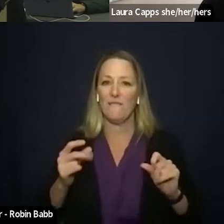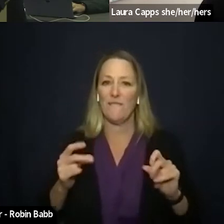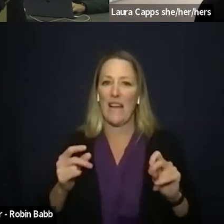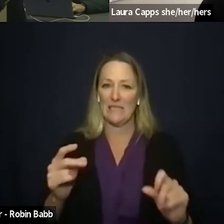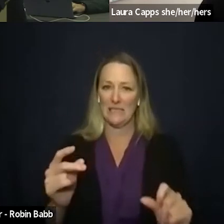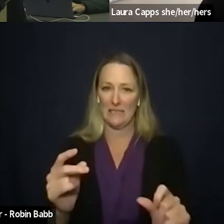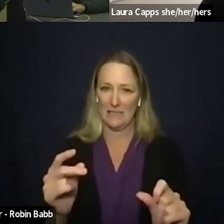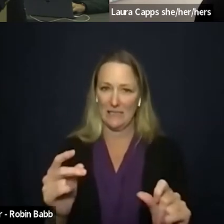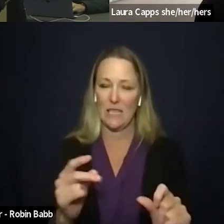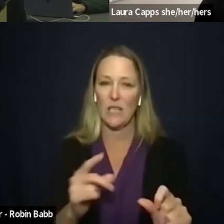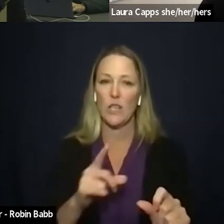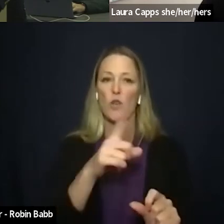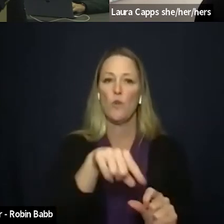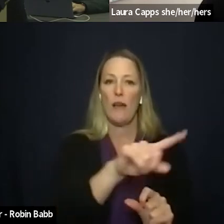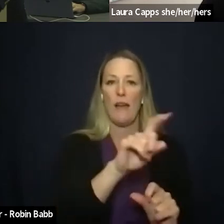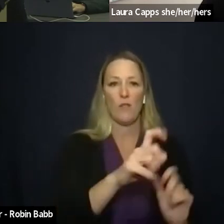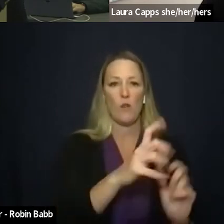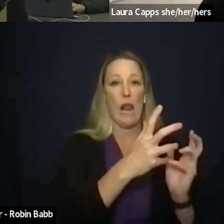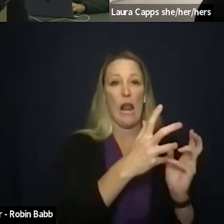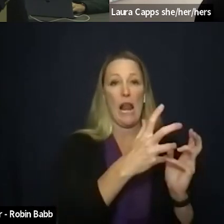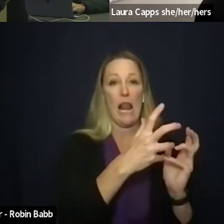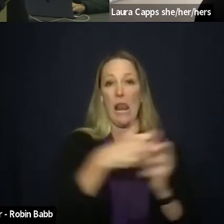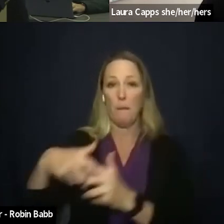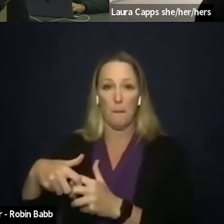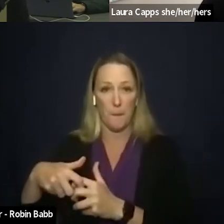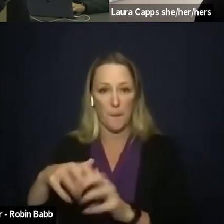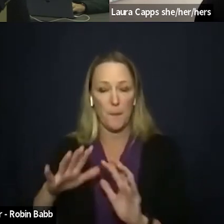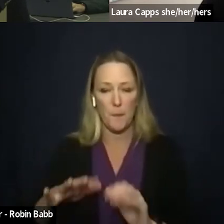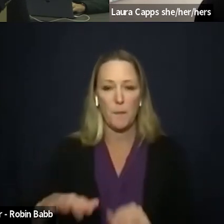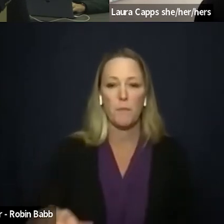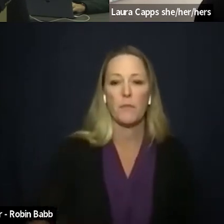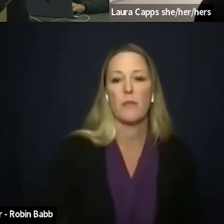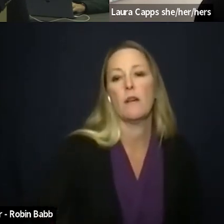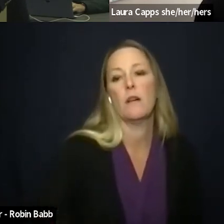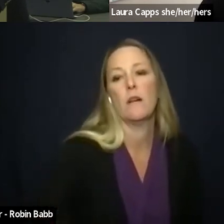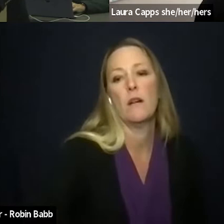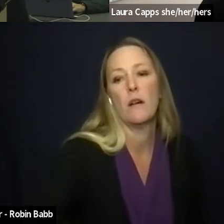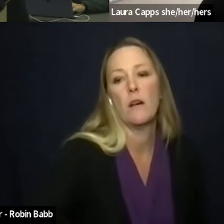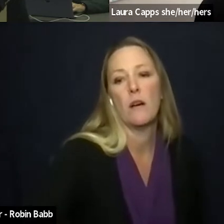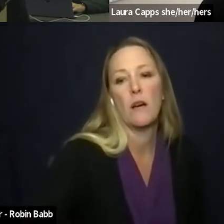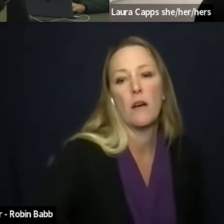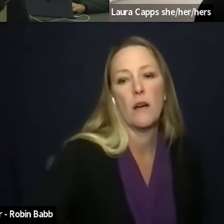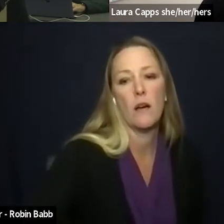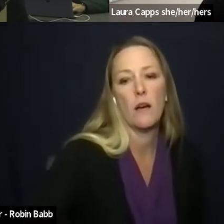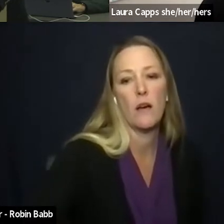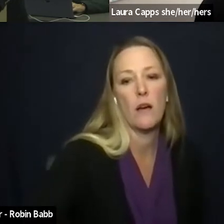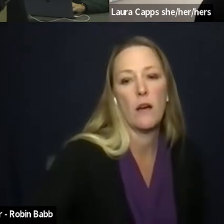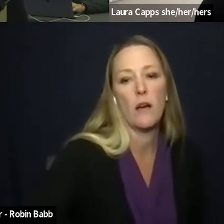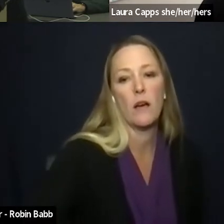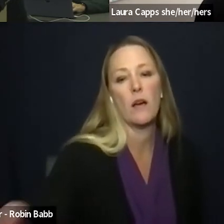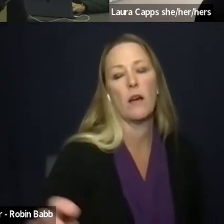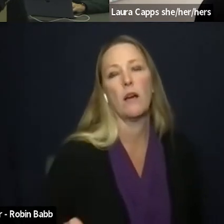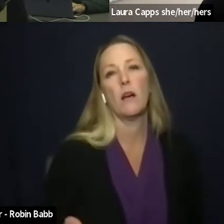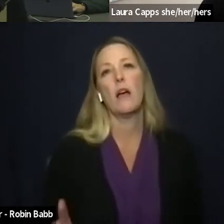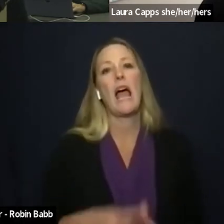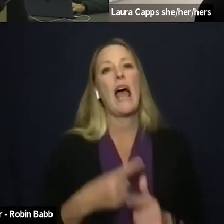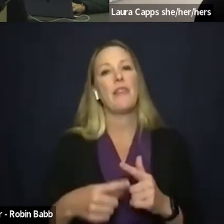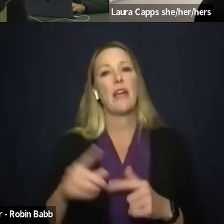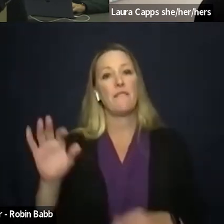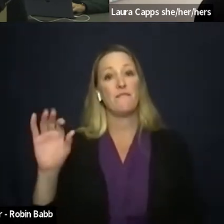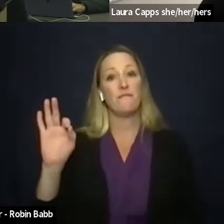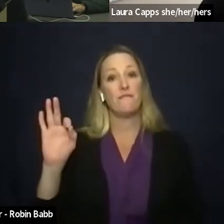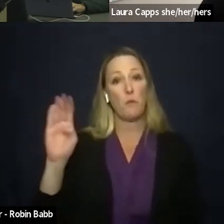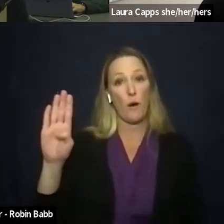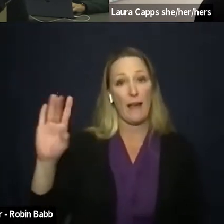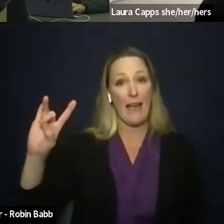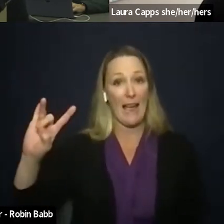the wish of the board then action should be taken at your scheduled meeting on february